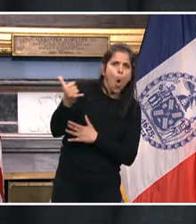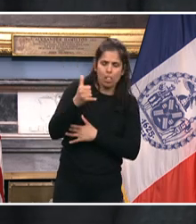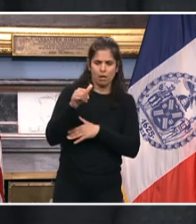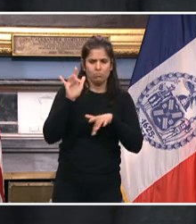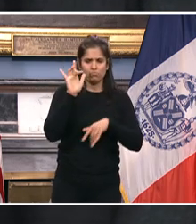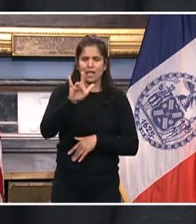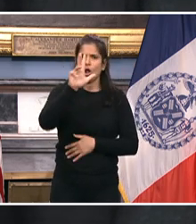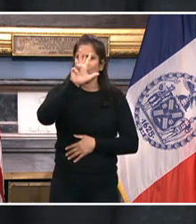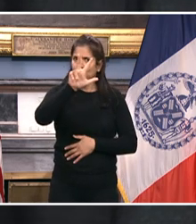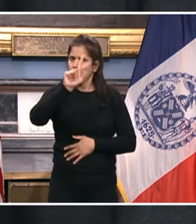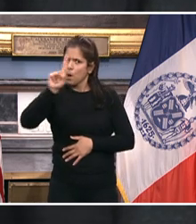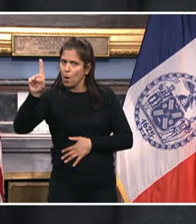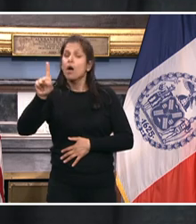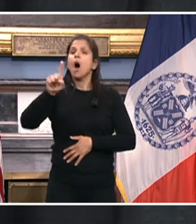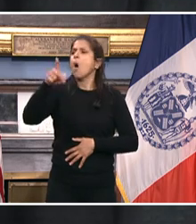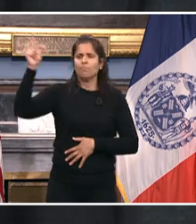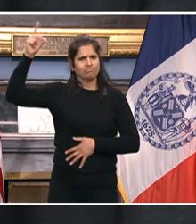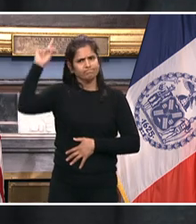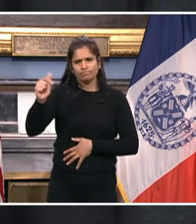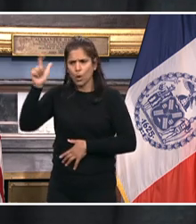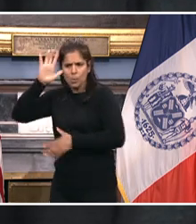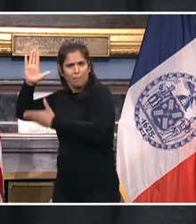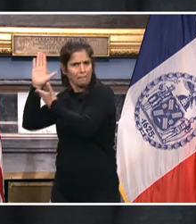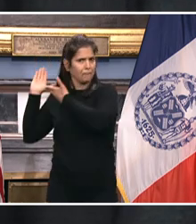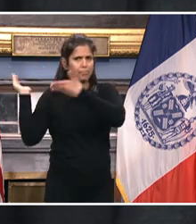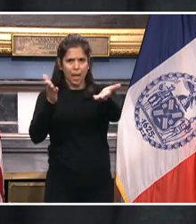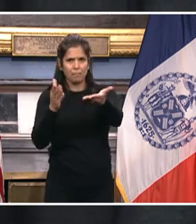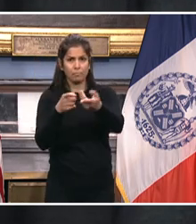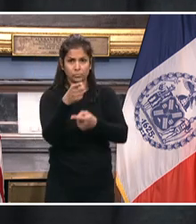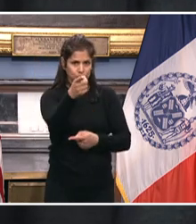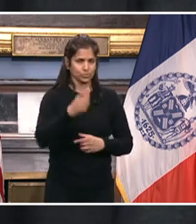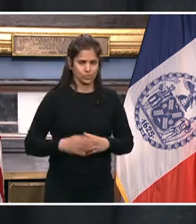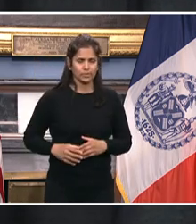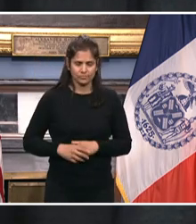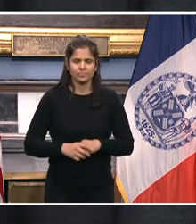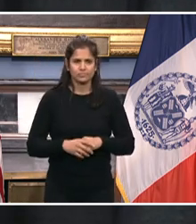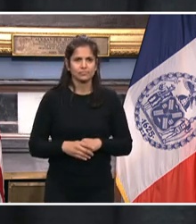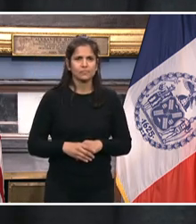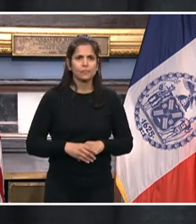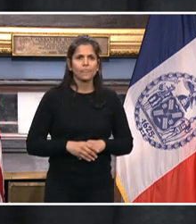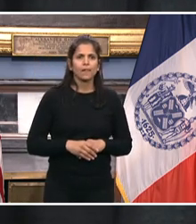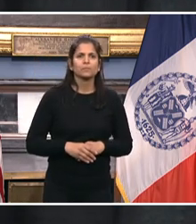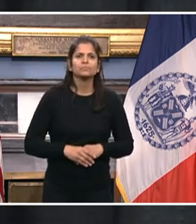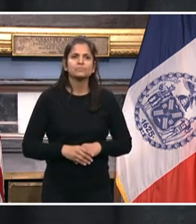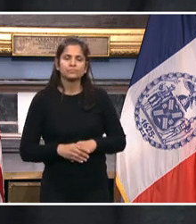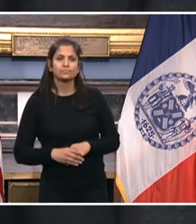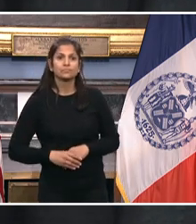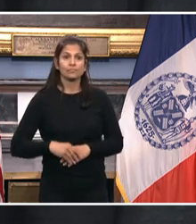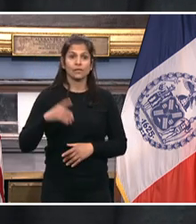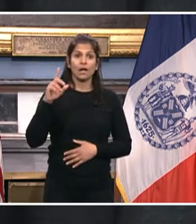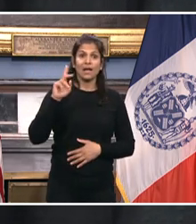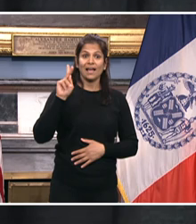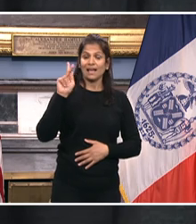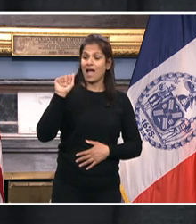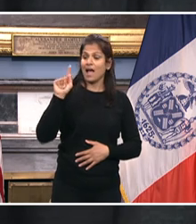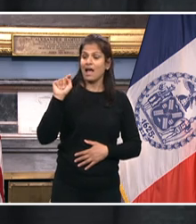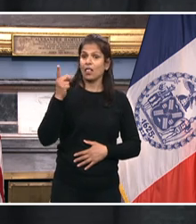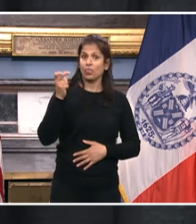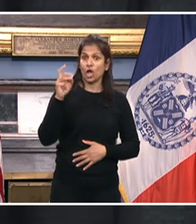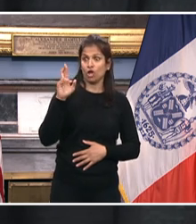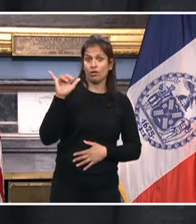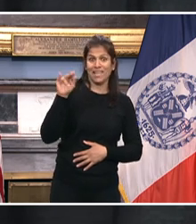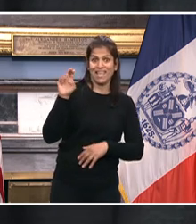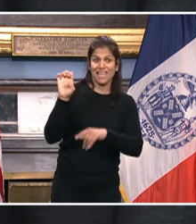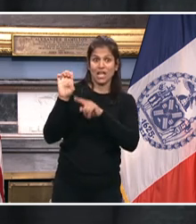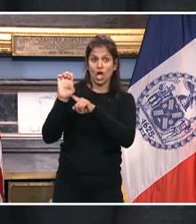czar, Catherine Garcia, to set up a huge feeding program to support all New Yorkers, to make sure no one went without a